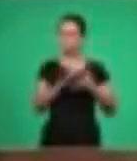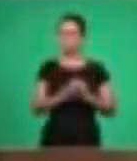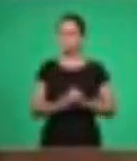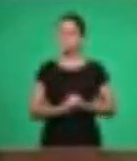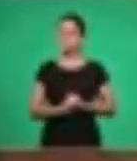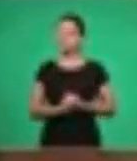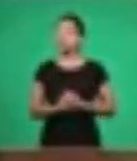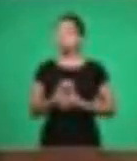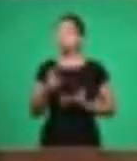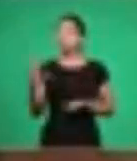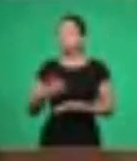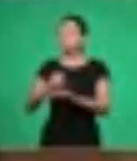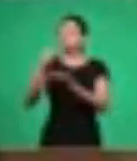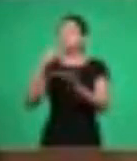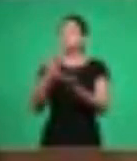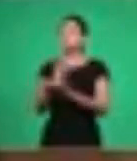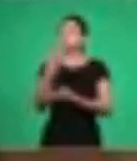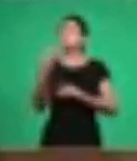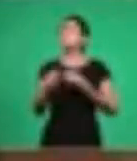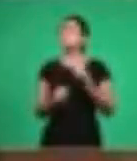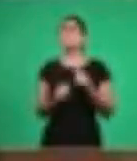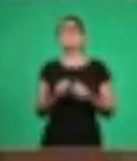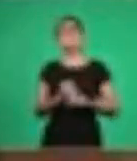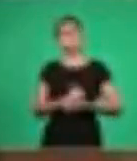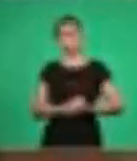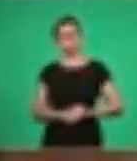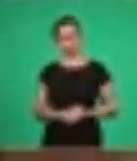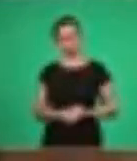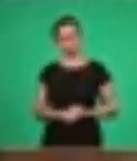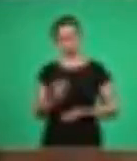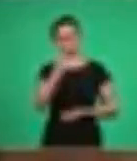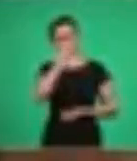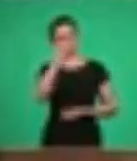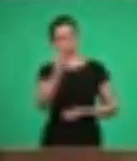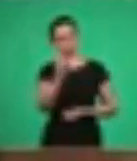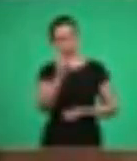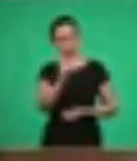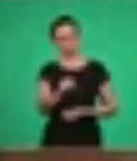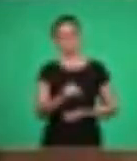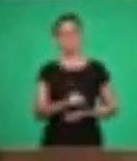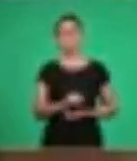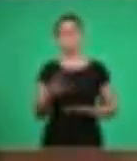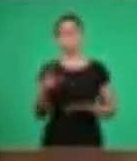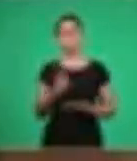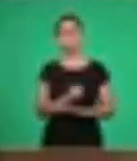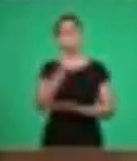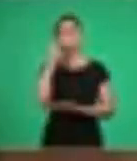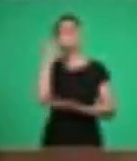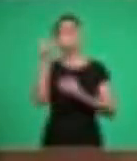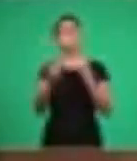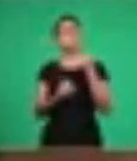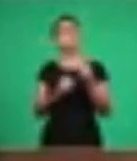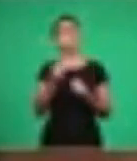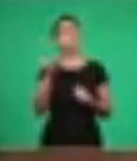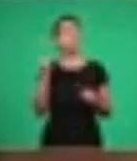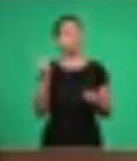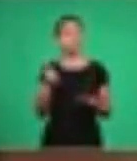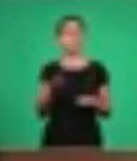how the rapture of the church will be. How the rapture